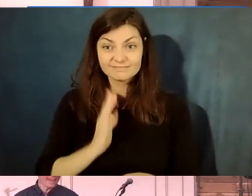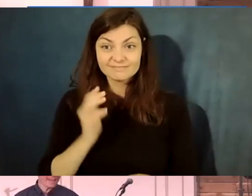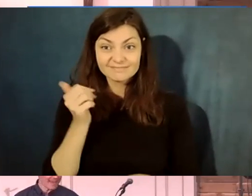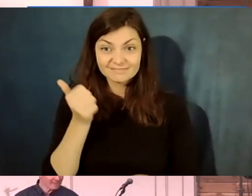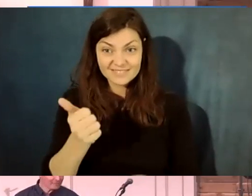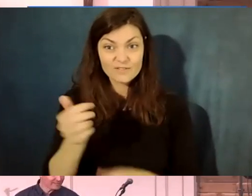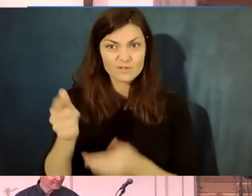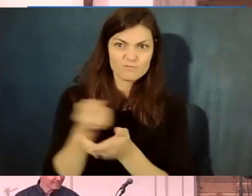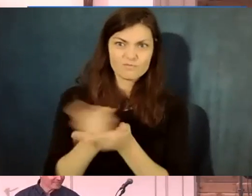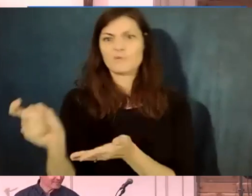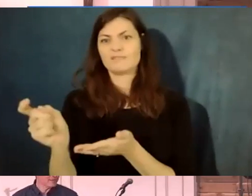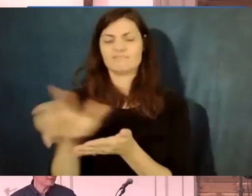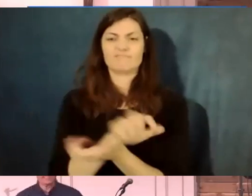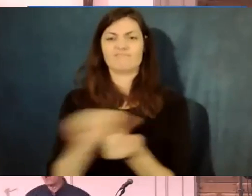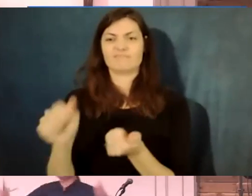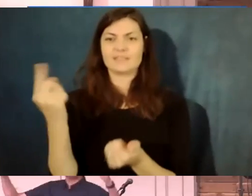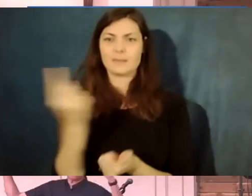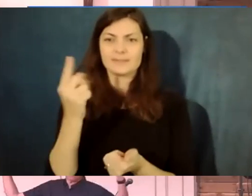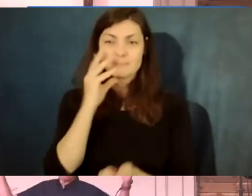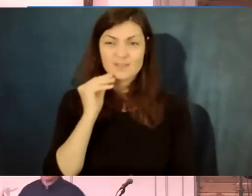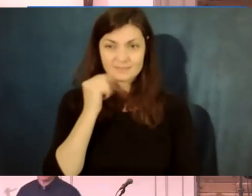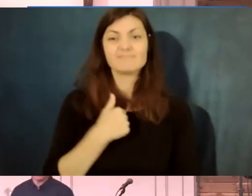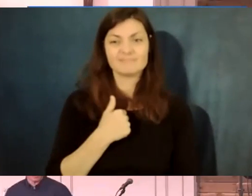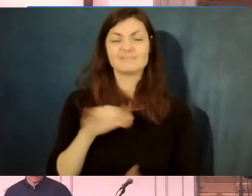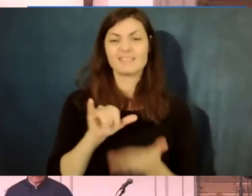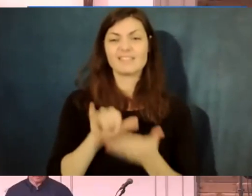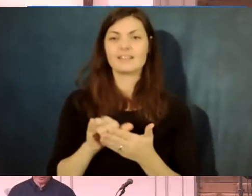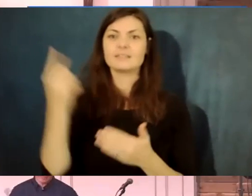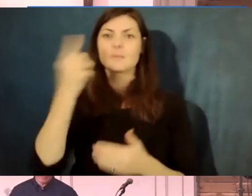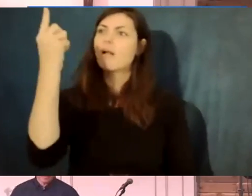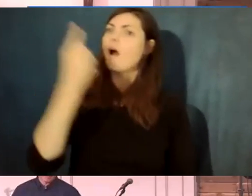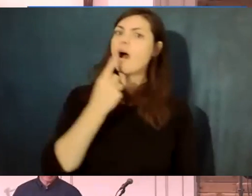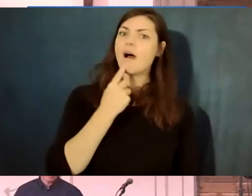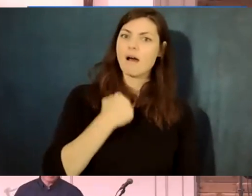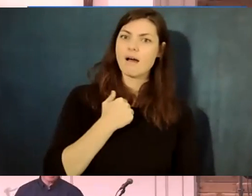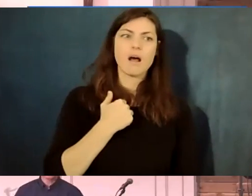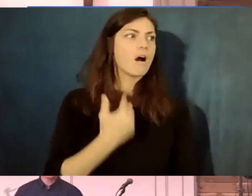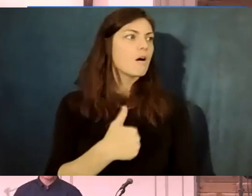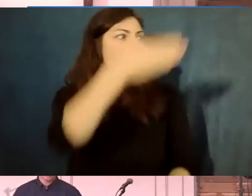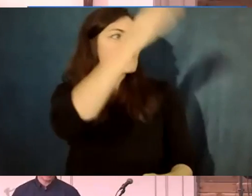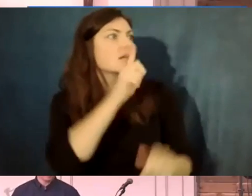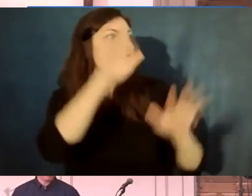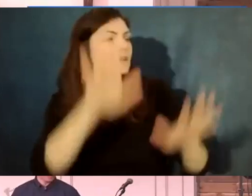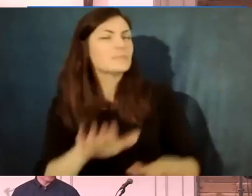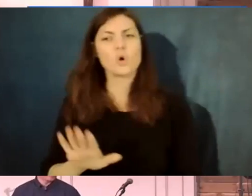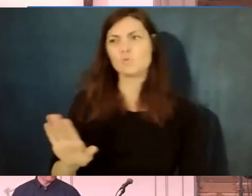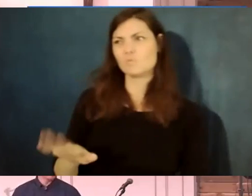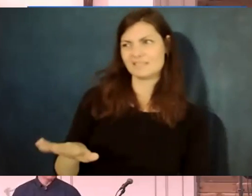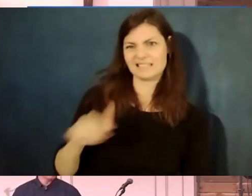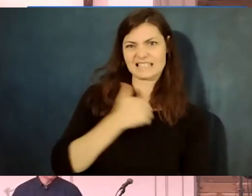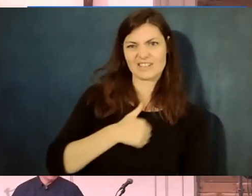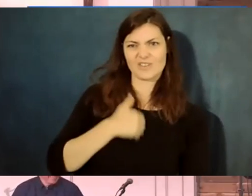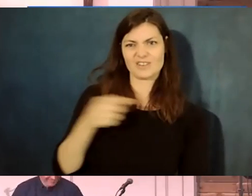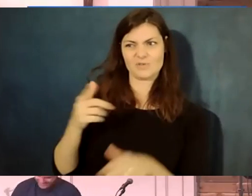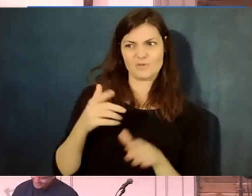I have. Somebody comes, they're like, God is so awesome. I'm like, yeah, I didn't tell you what happened while you were gone at the women's